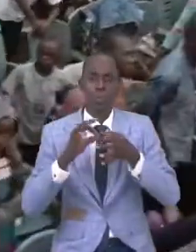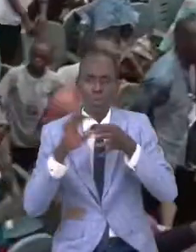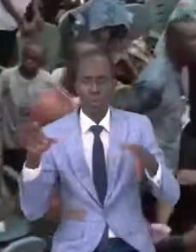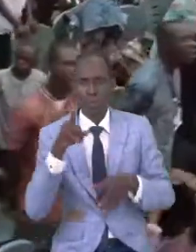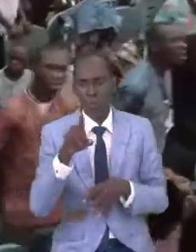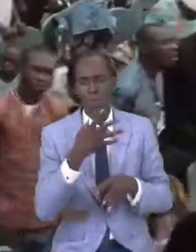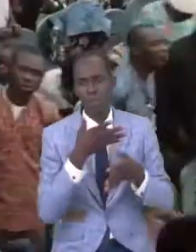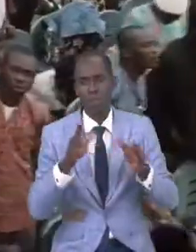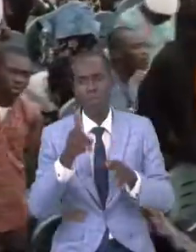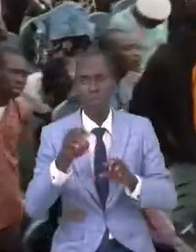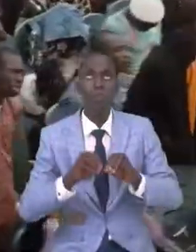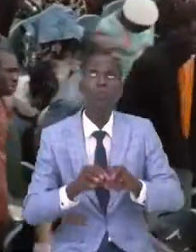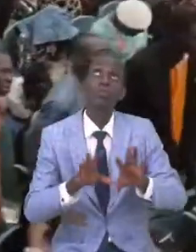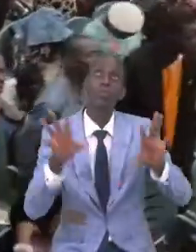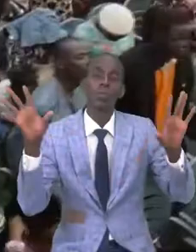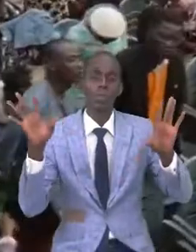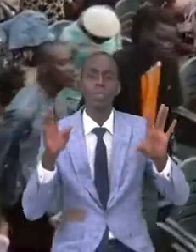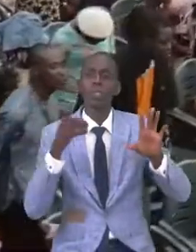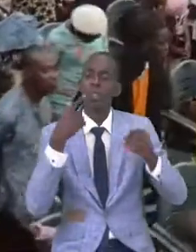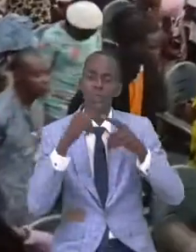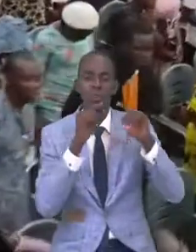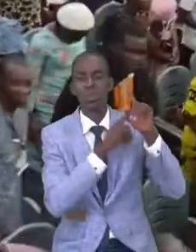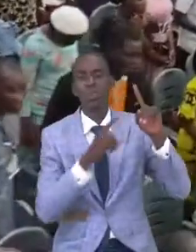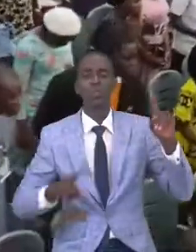glow. Tell the Lord.